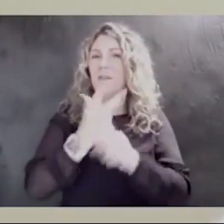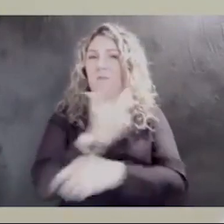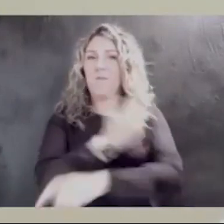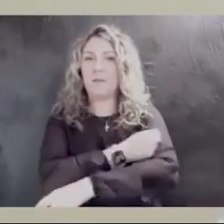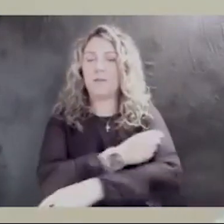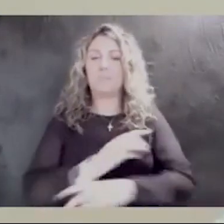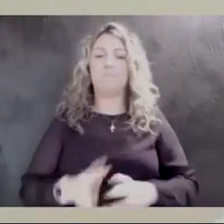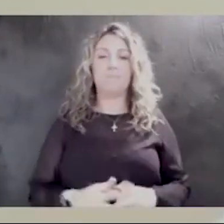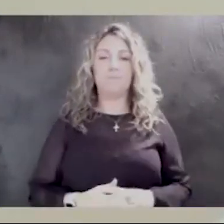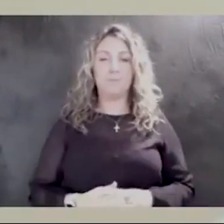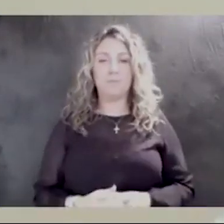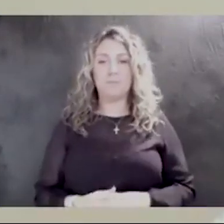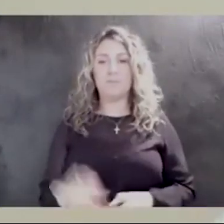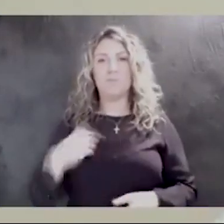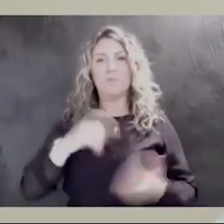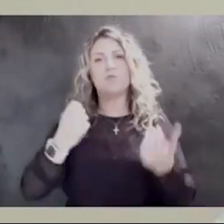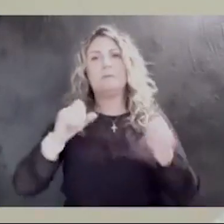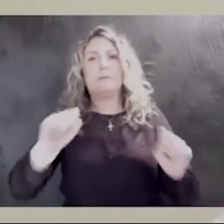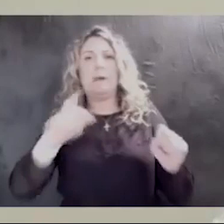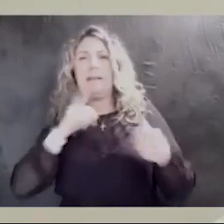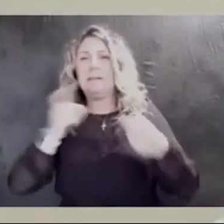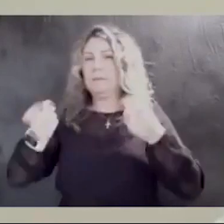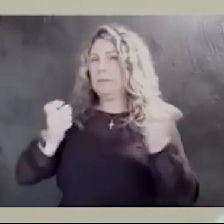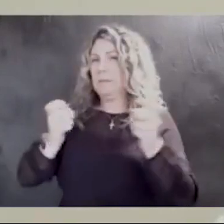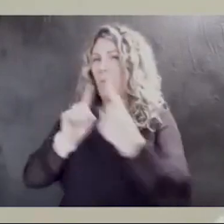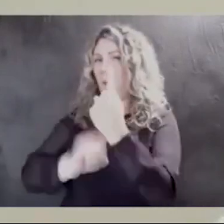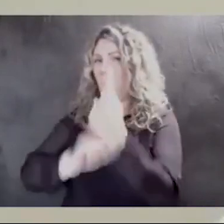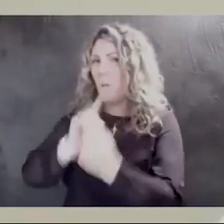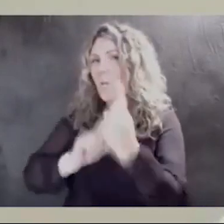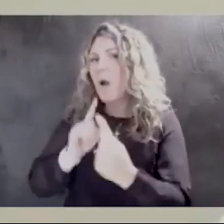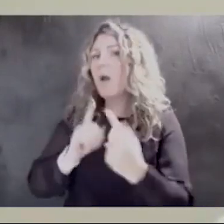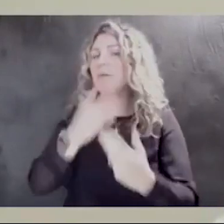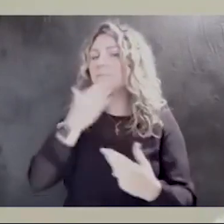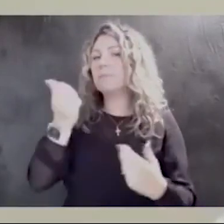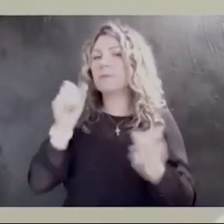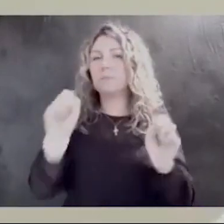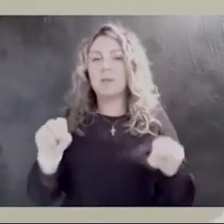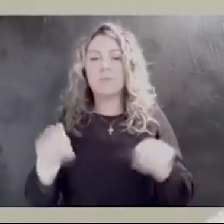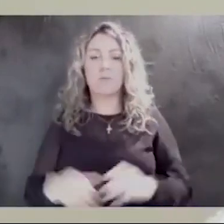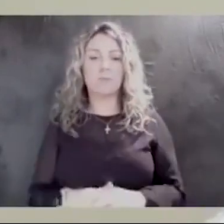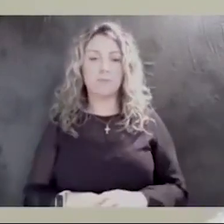I think we're trying to deal with those on a one-on-one basis as best we can.